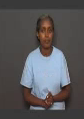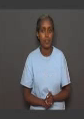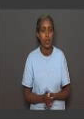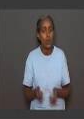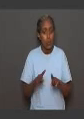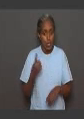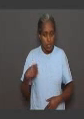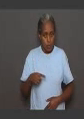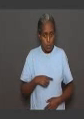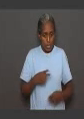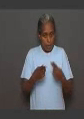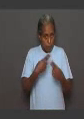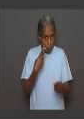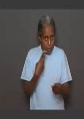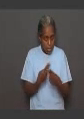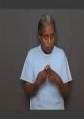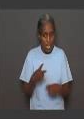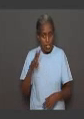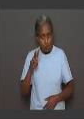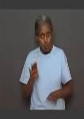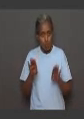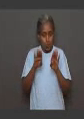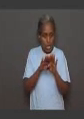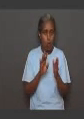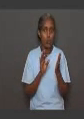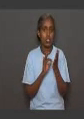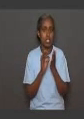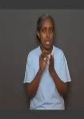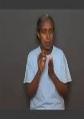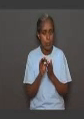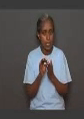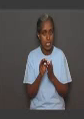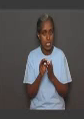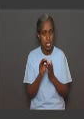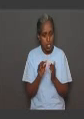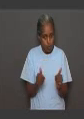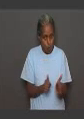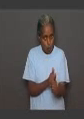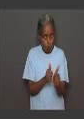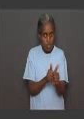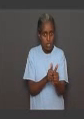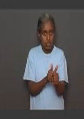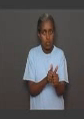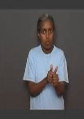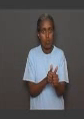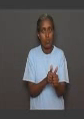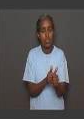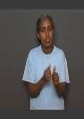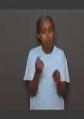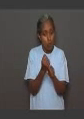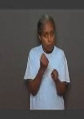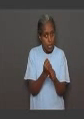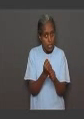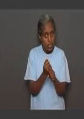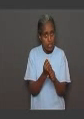When we multiply two closed numbers, the order of the operands